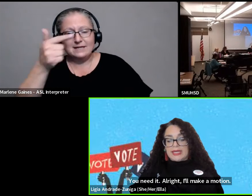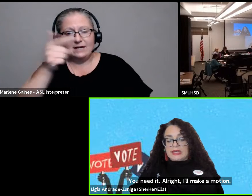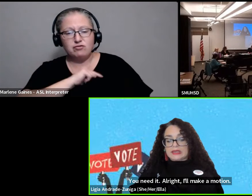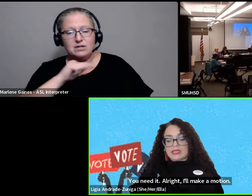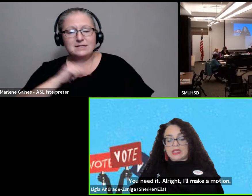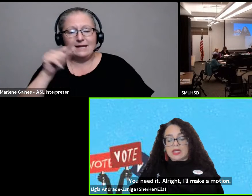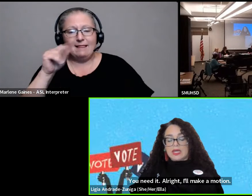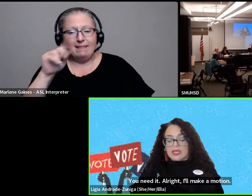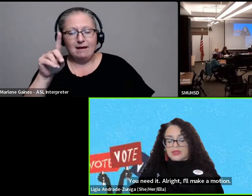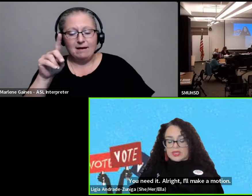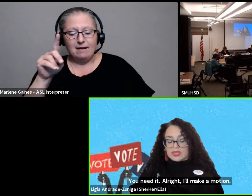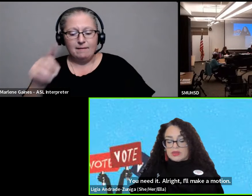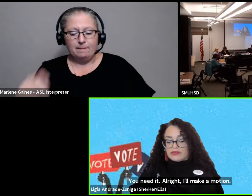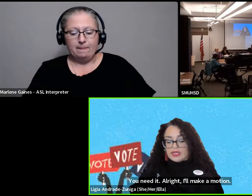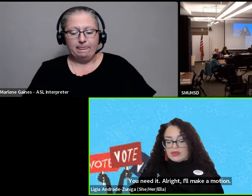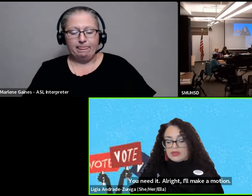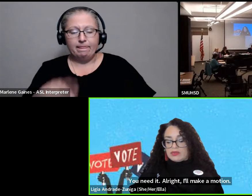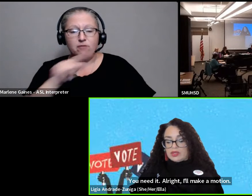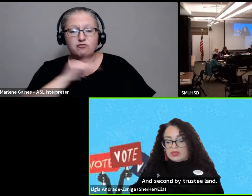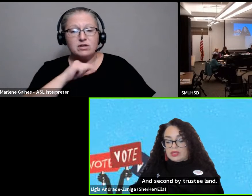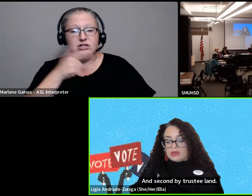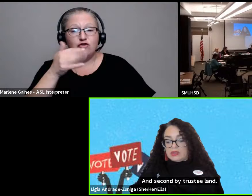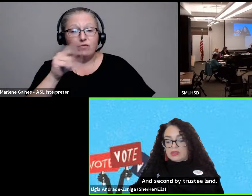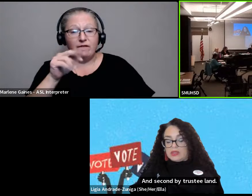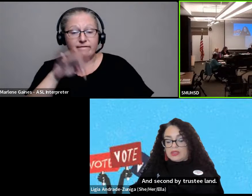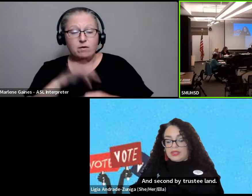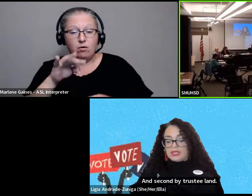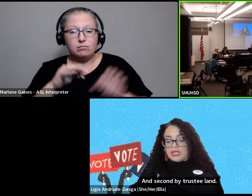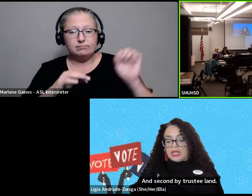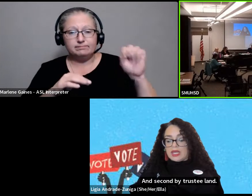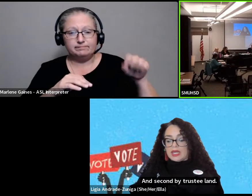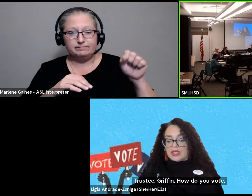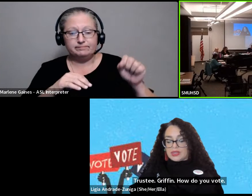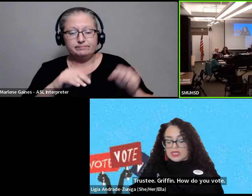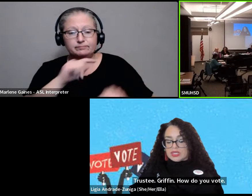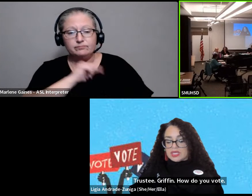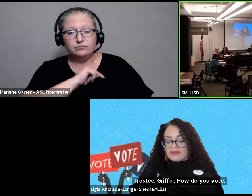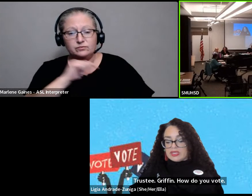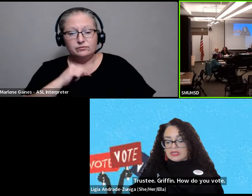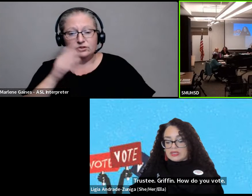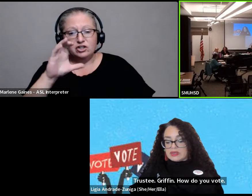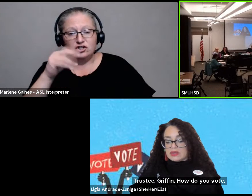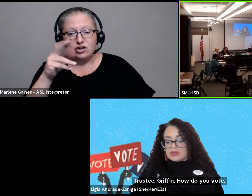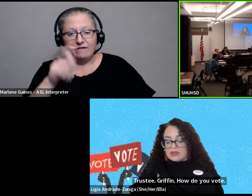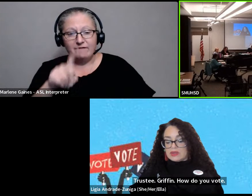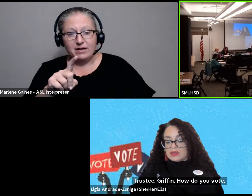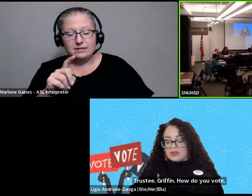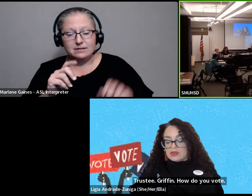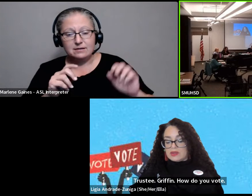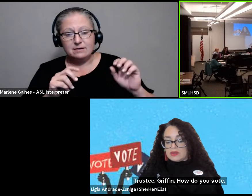trustee Land. Trustee Griffin, how do you vote? Aye. Trustee Chavez,